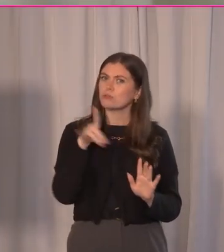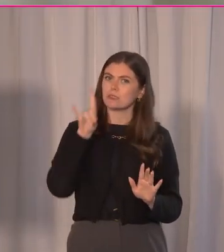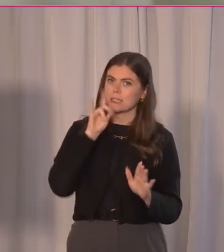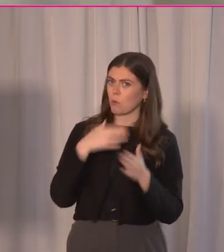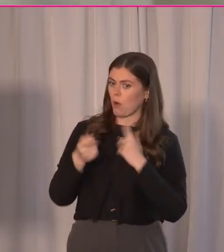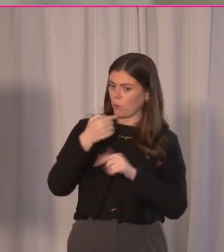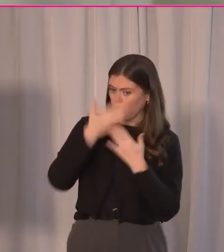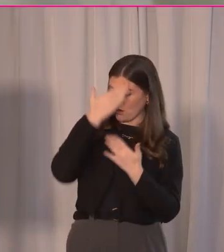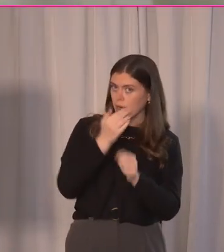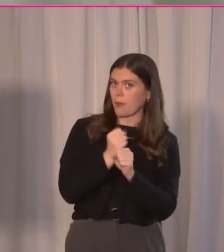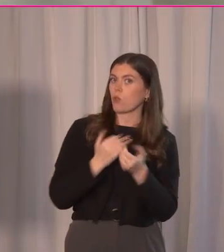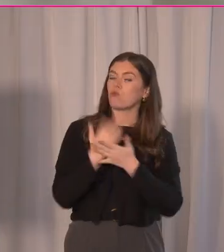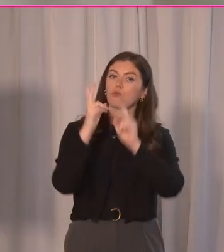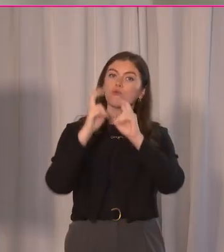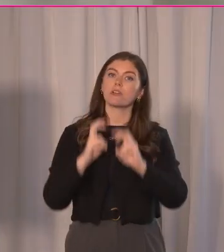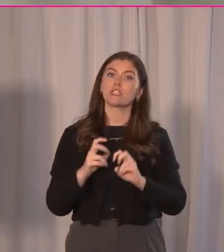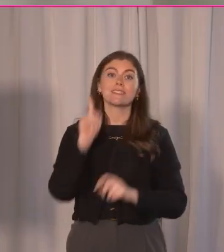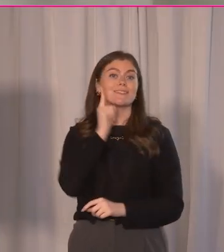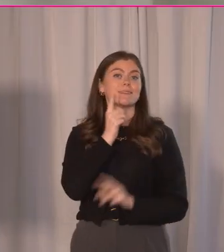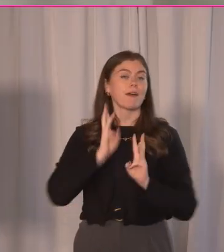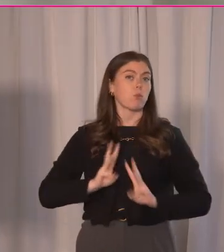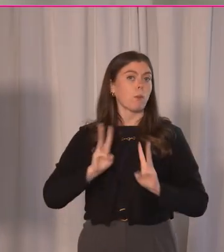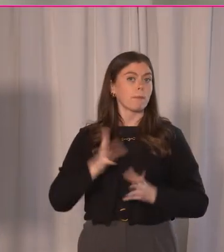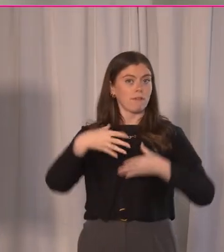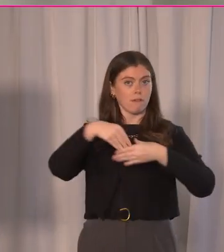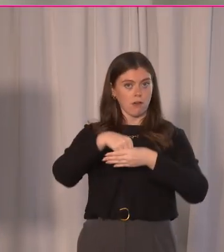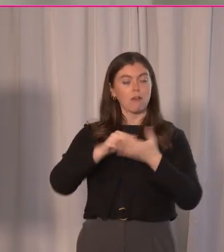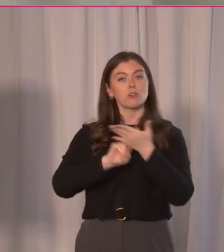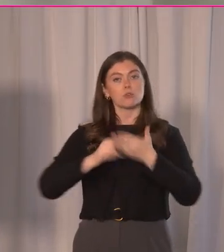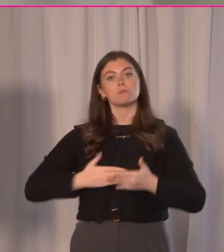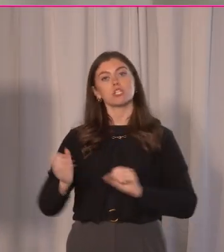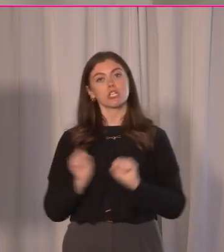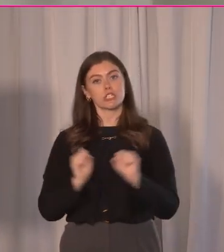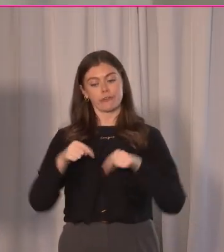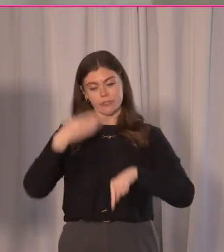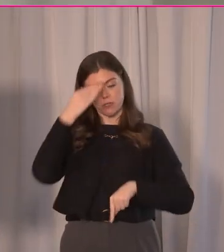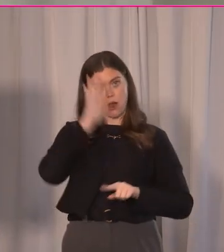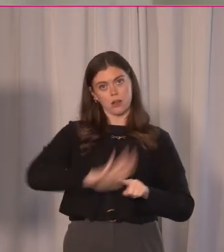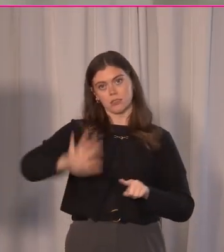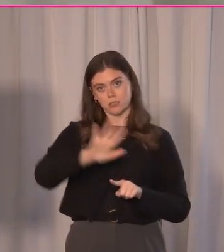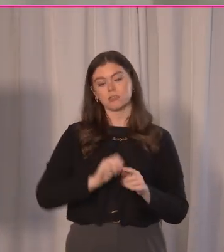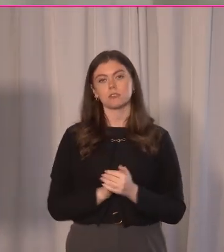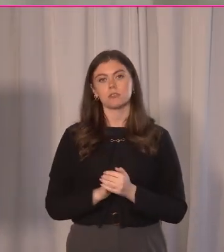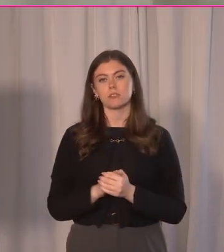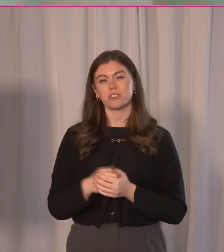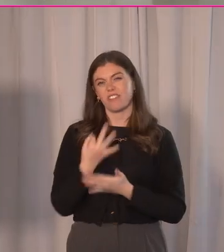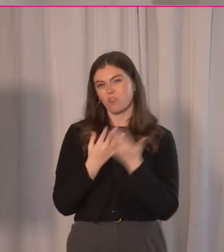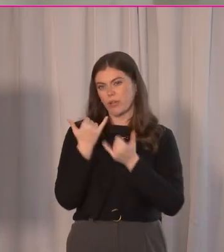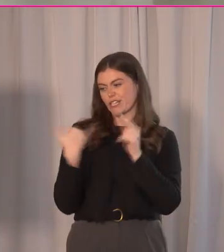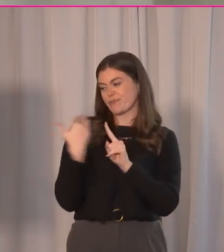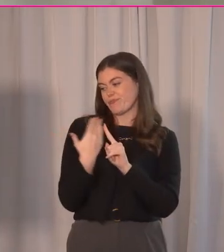from women who are deaf and who use the maternity services in Ireland in the last couple of